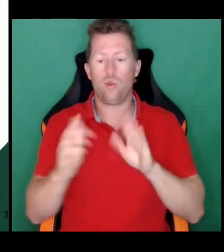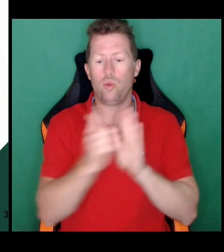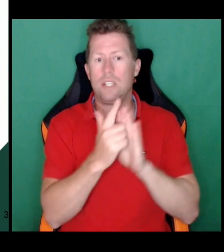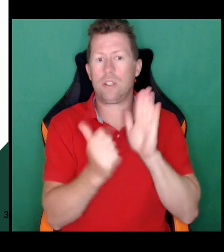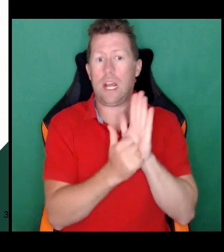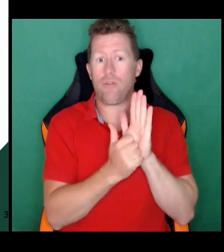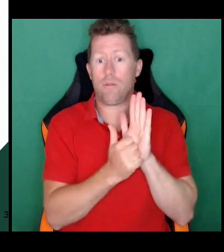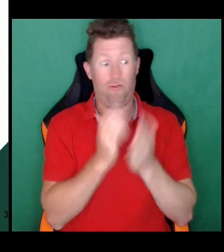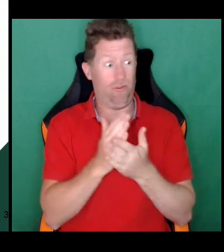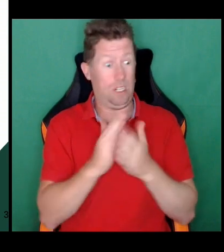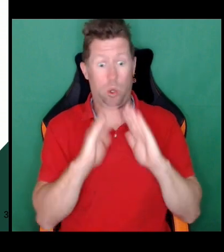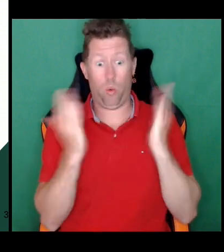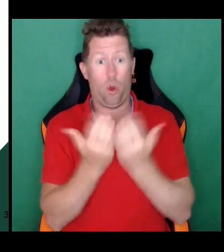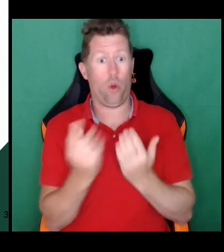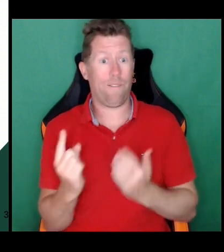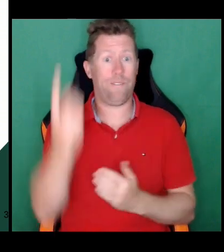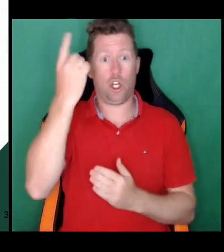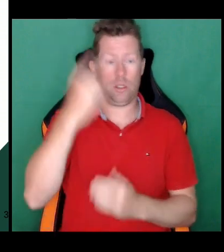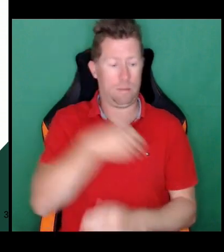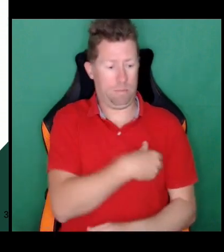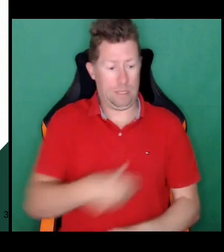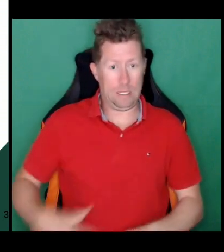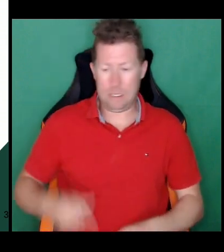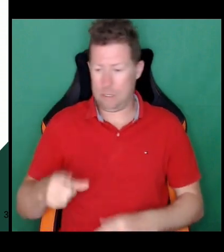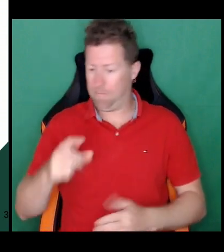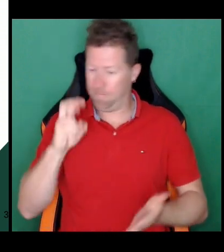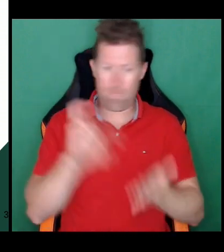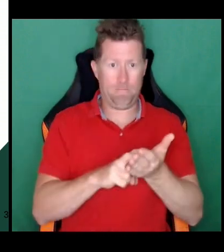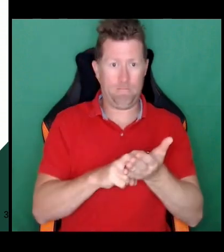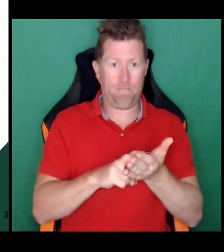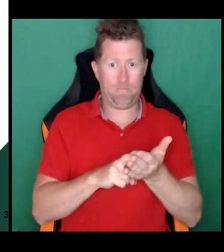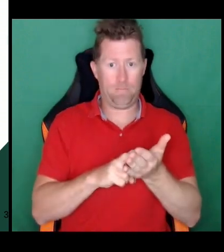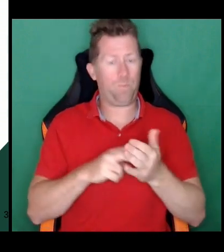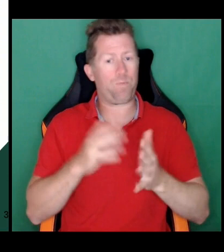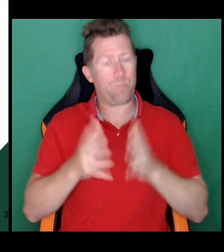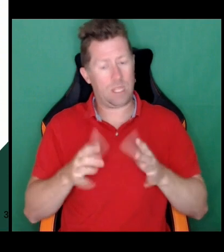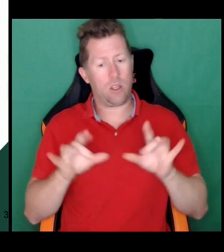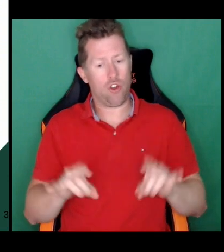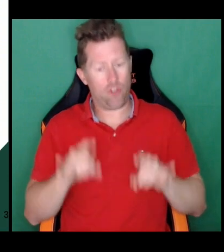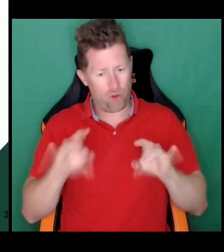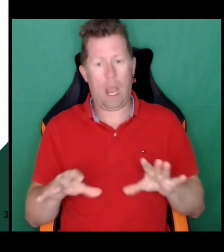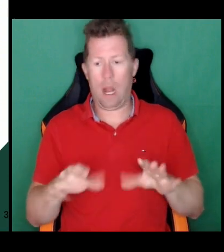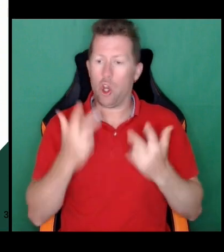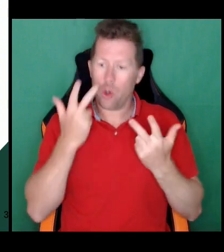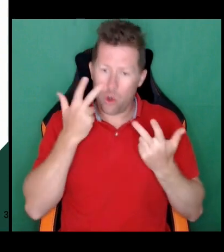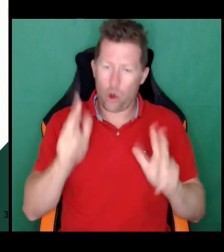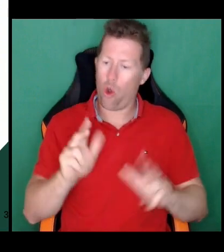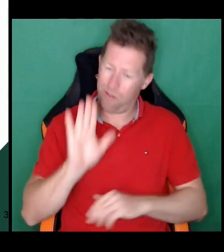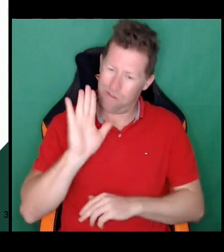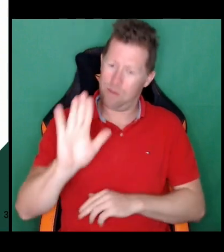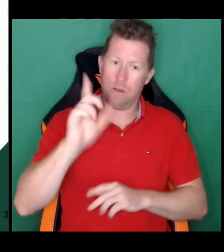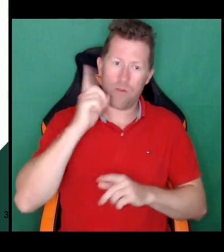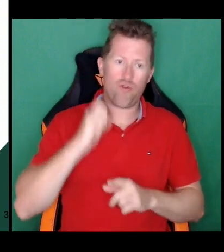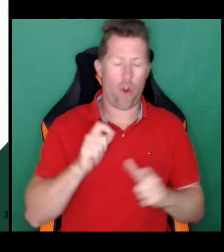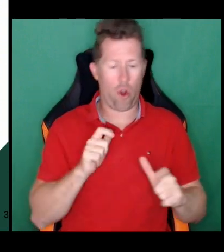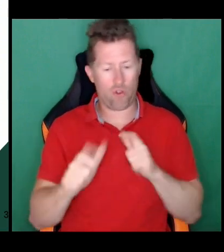legislation that Minister Mark Butler and his team have brought to Australia puts Australia firmly back at the forefront in tobacco